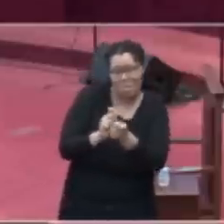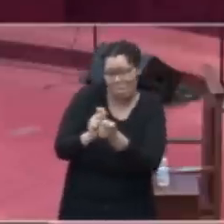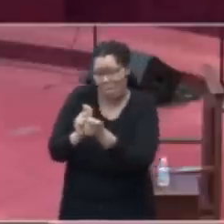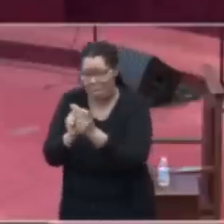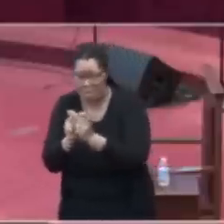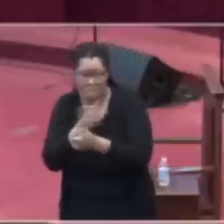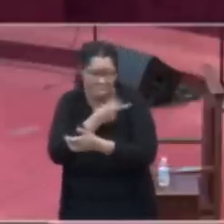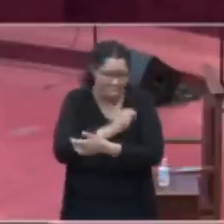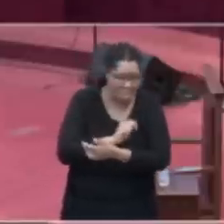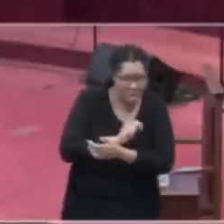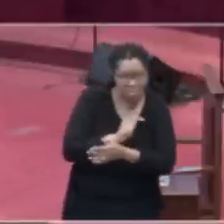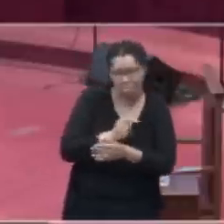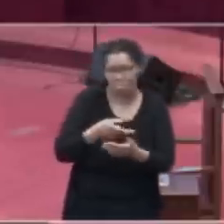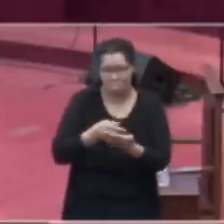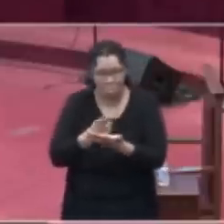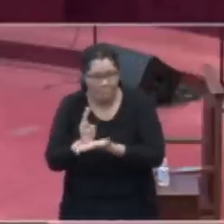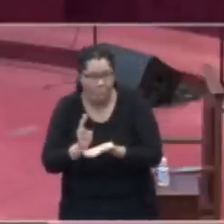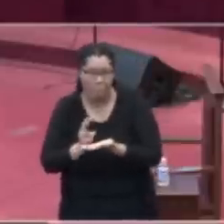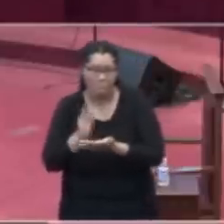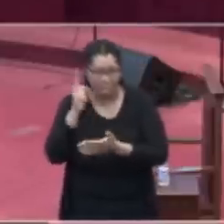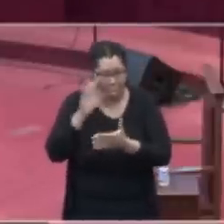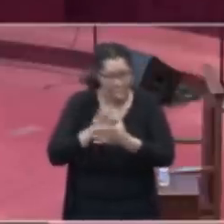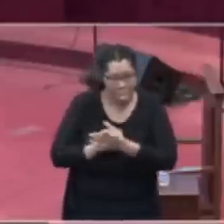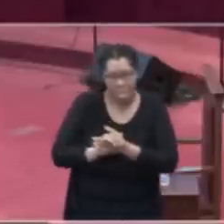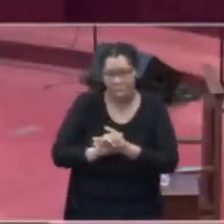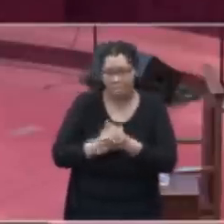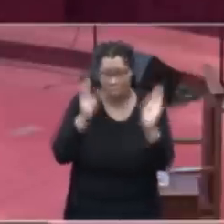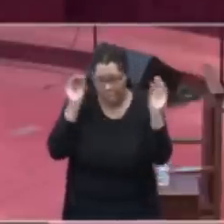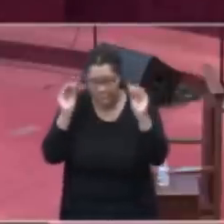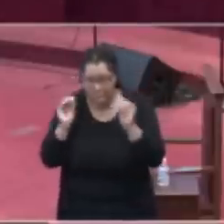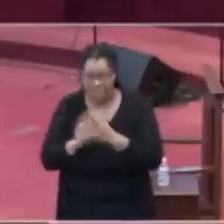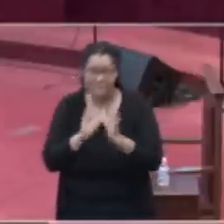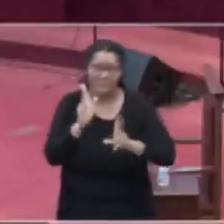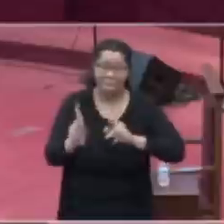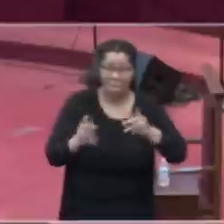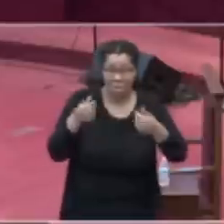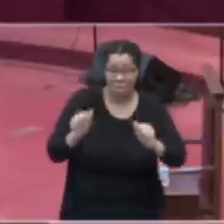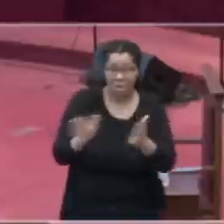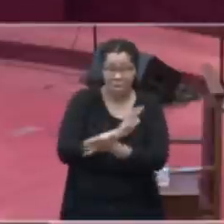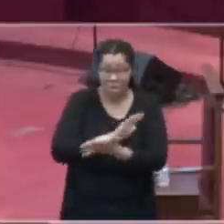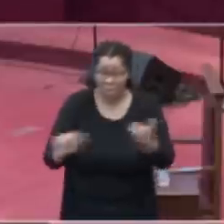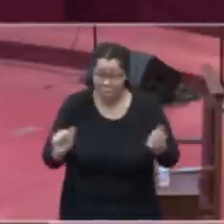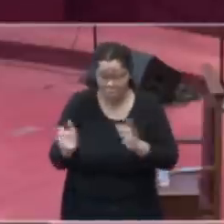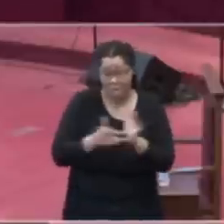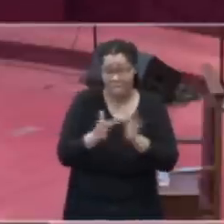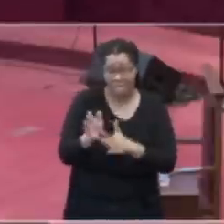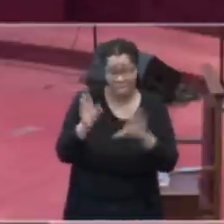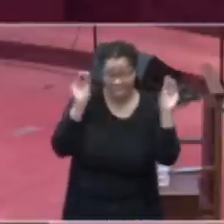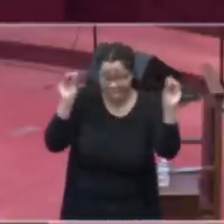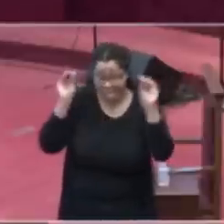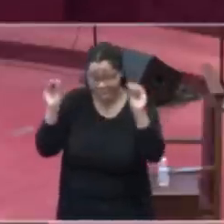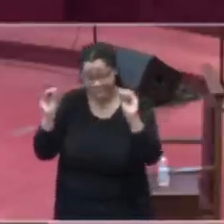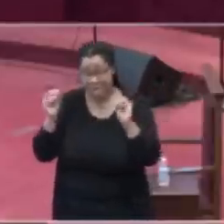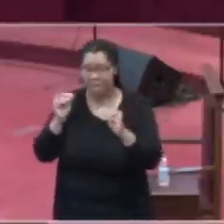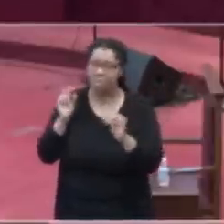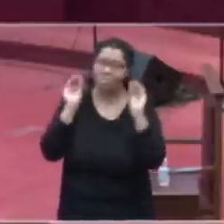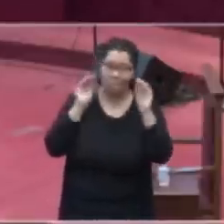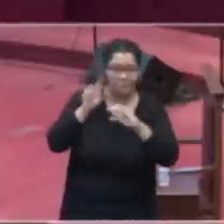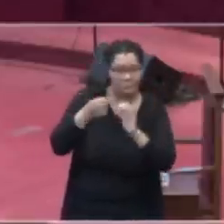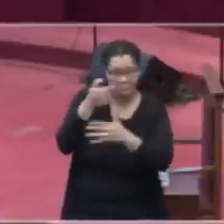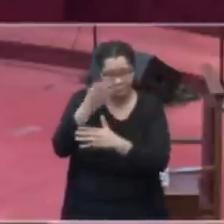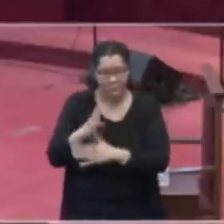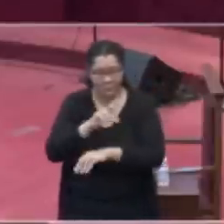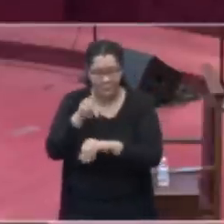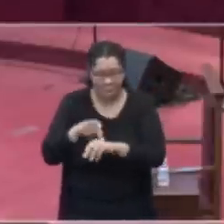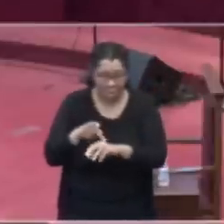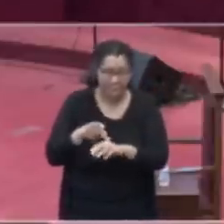kind of theological truth. Because those trying to destroy straight teaching about God, Peter says, are